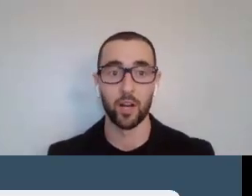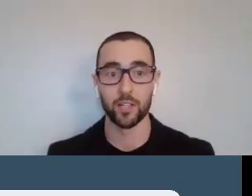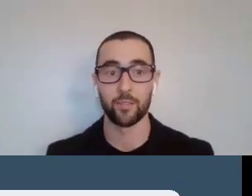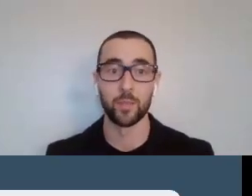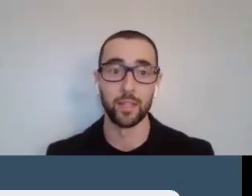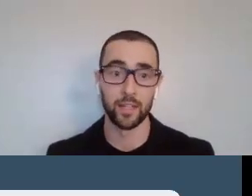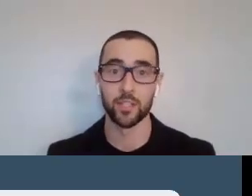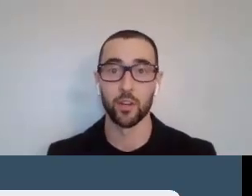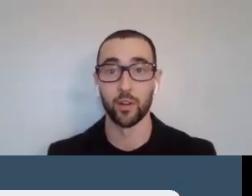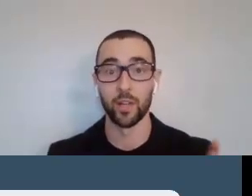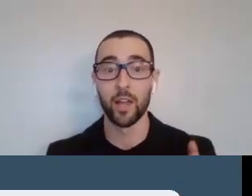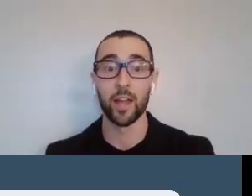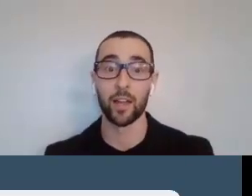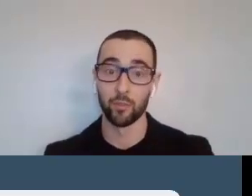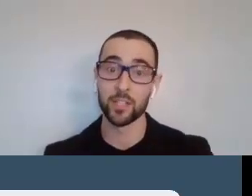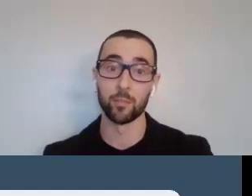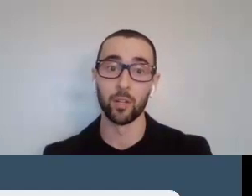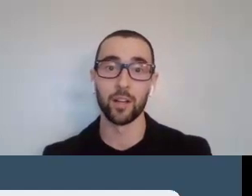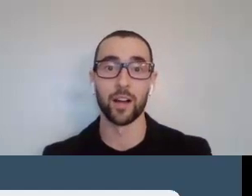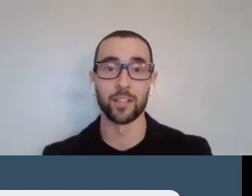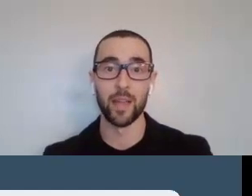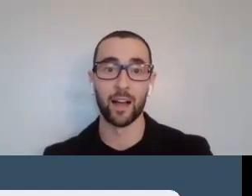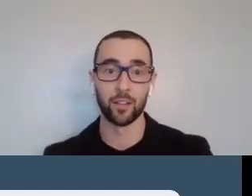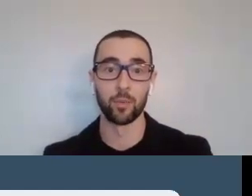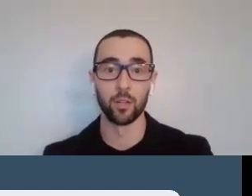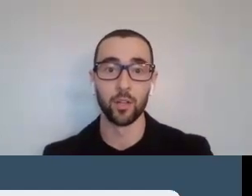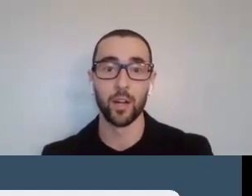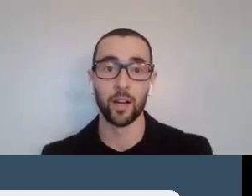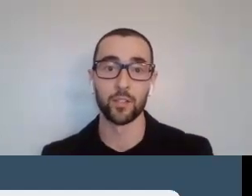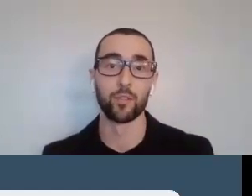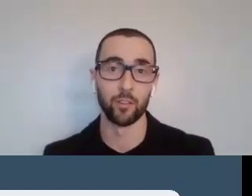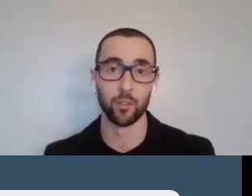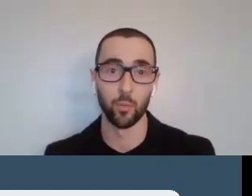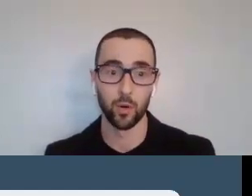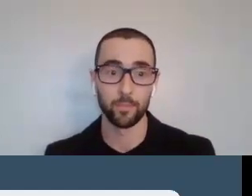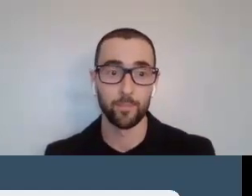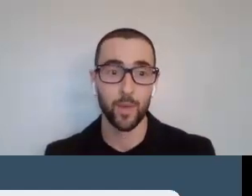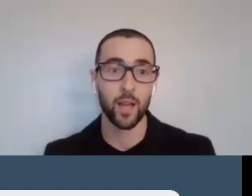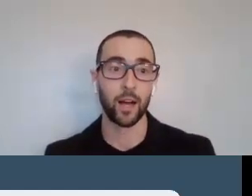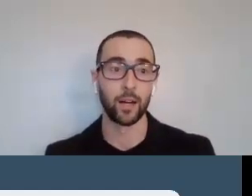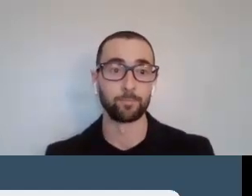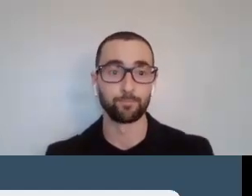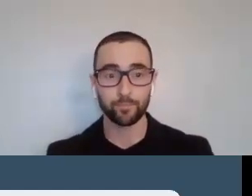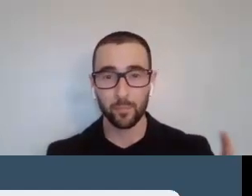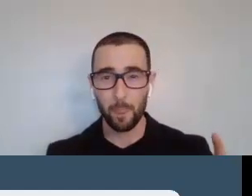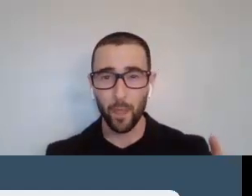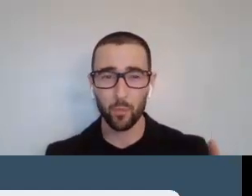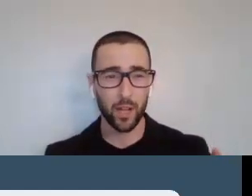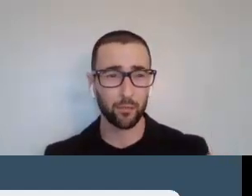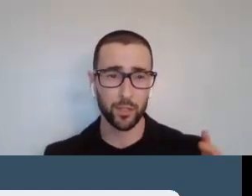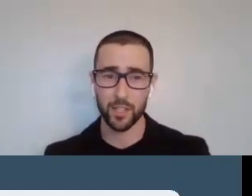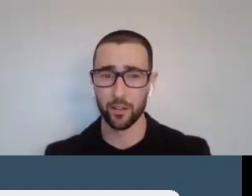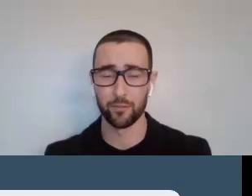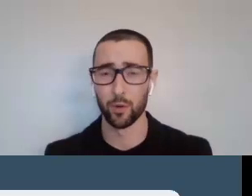remember, costs have to be necessary and reasonable to be allocable to a federal award.